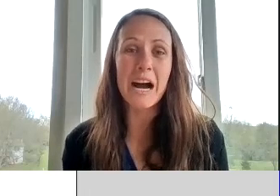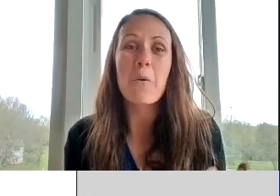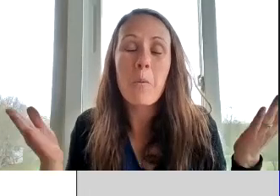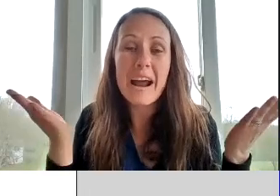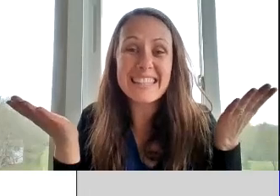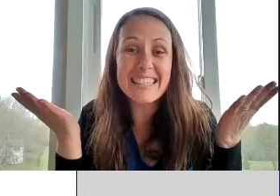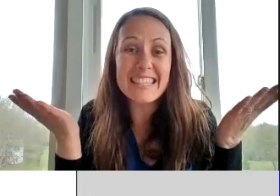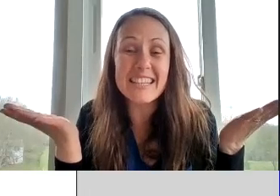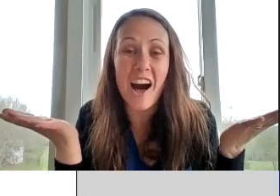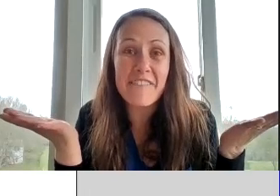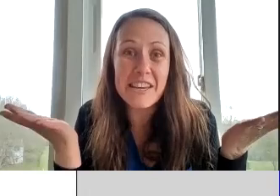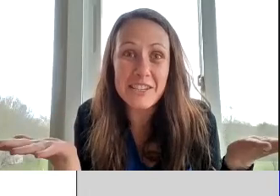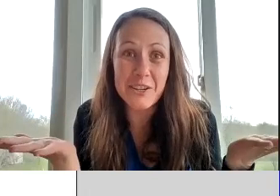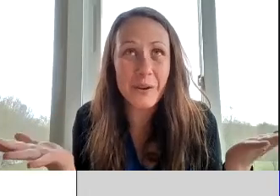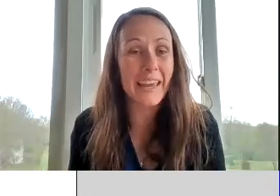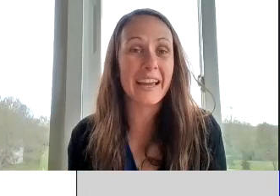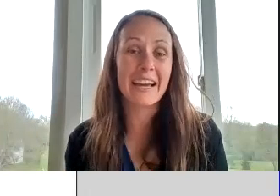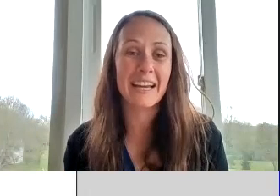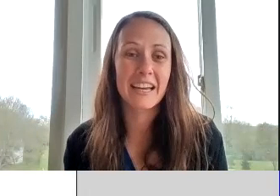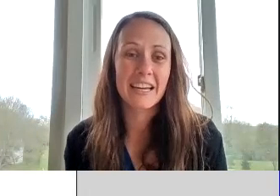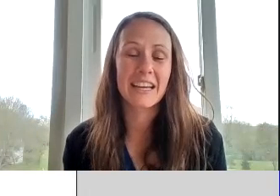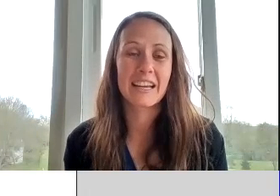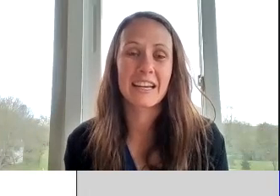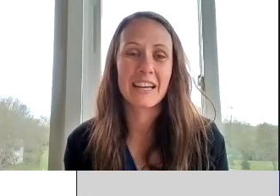Ooh, what is the dolphin doing?